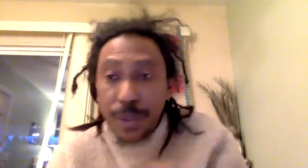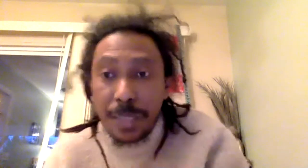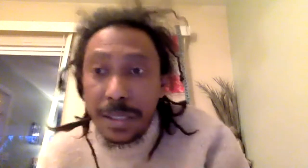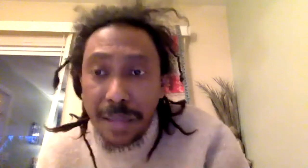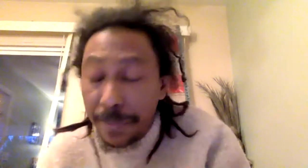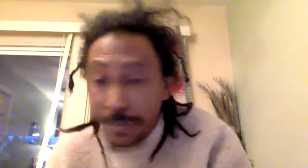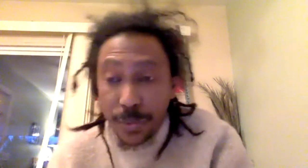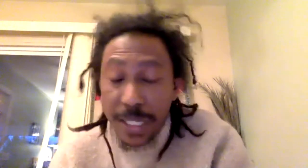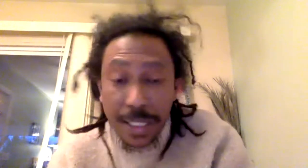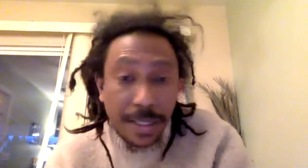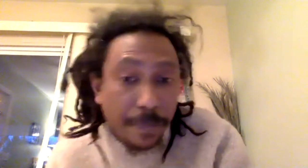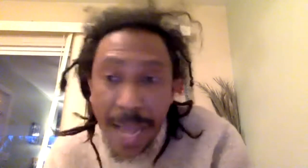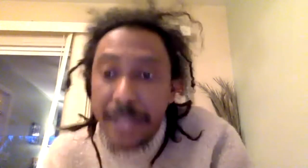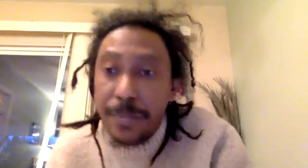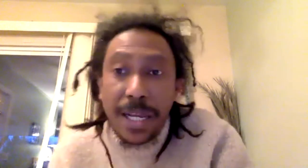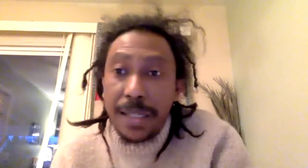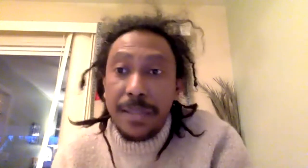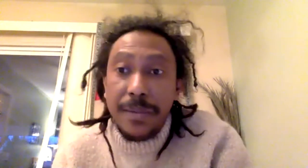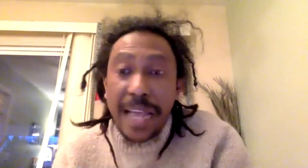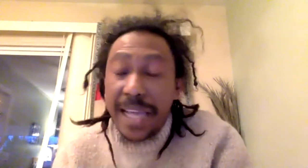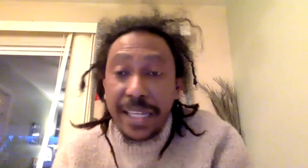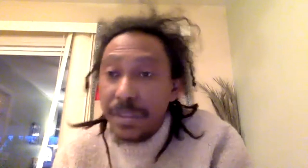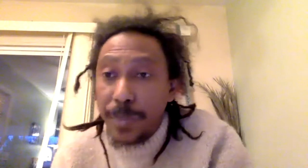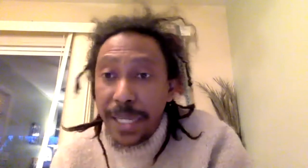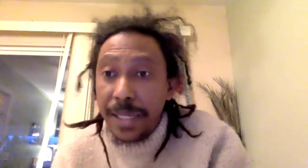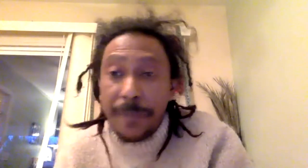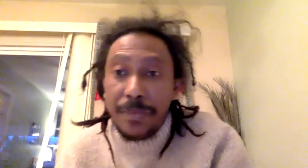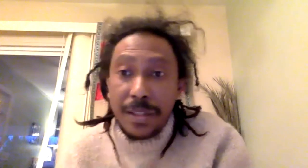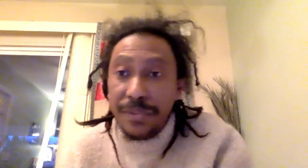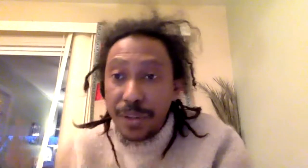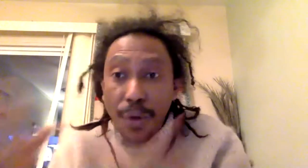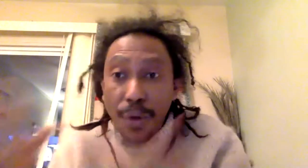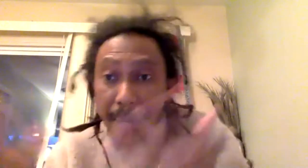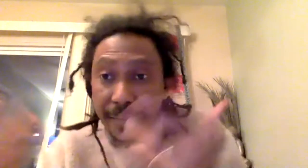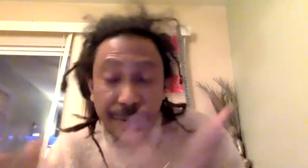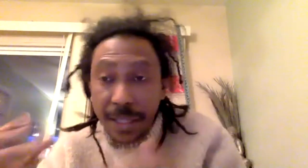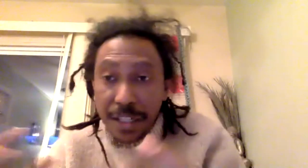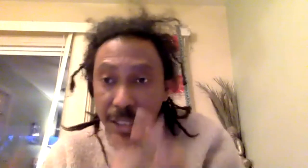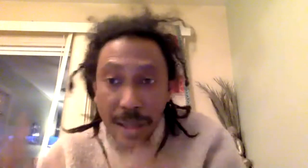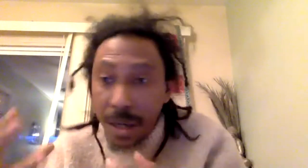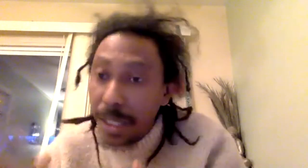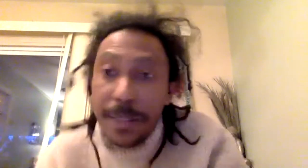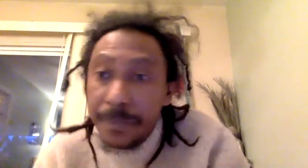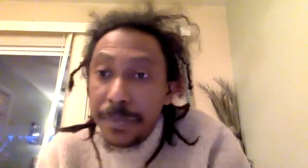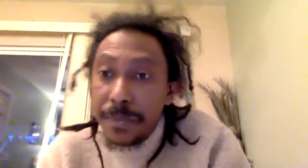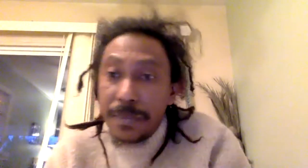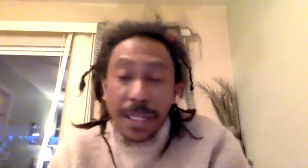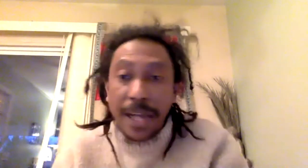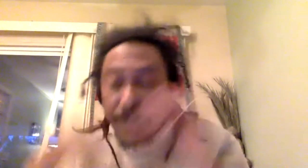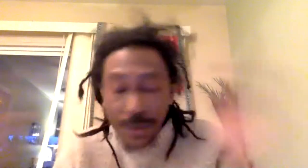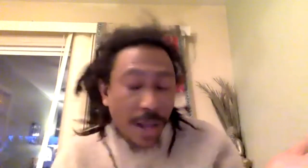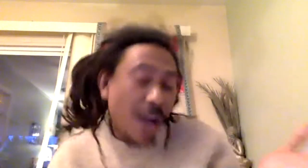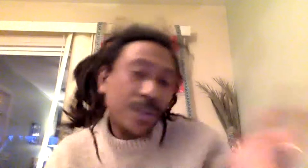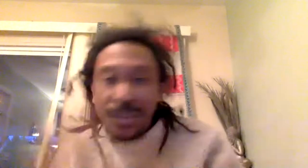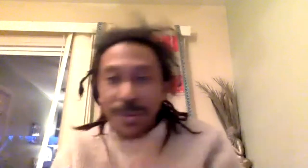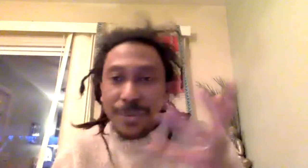to me, I'm really bad player. I can't play. Even all my fingers stuck. I don't